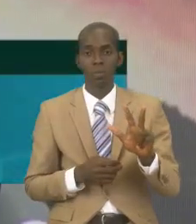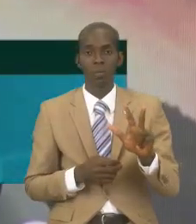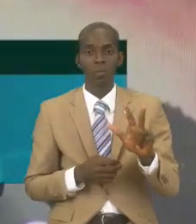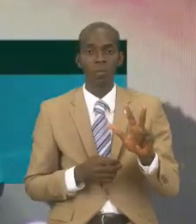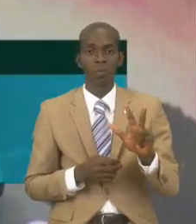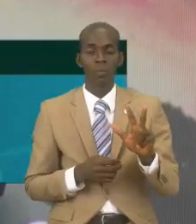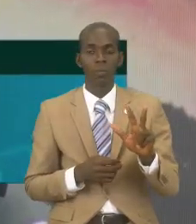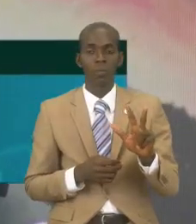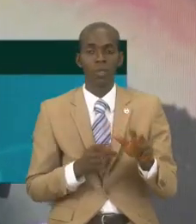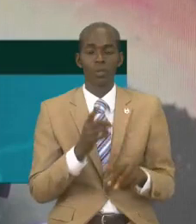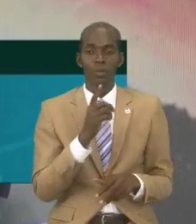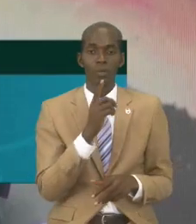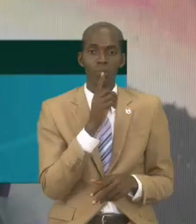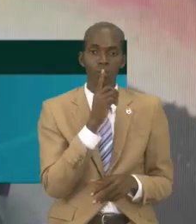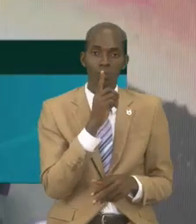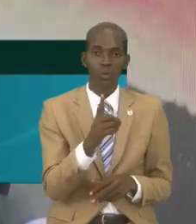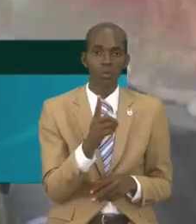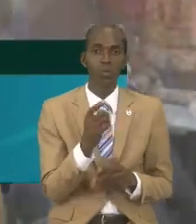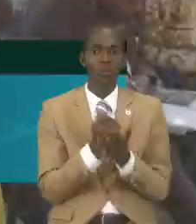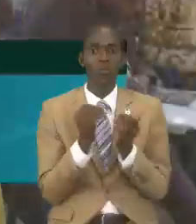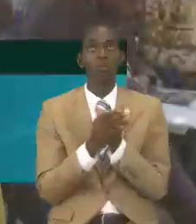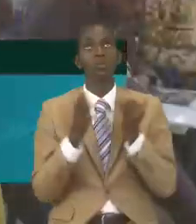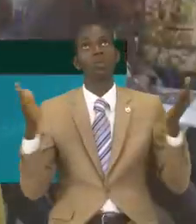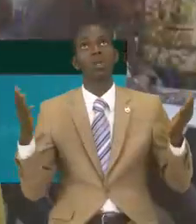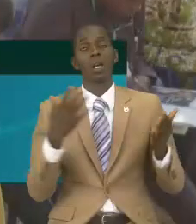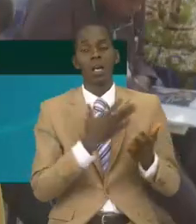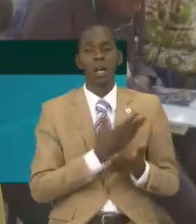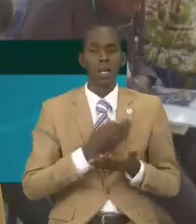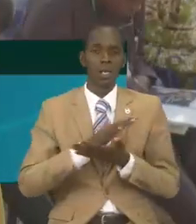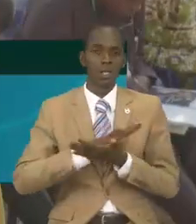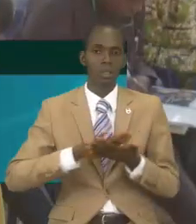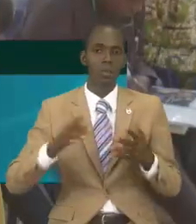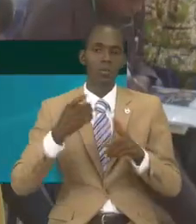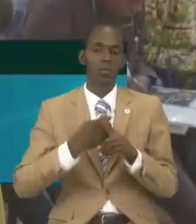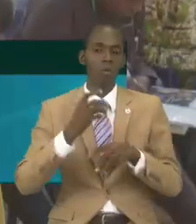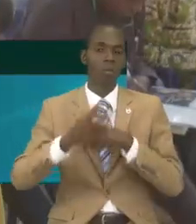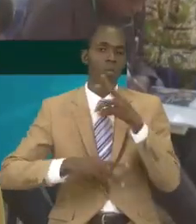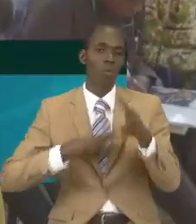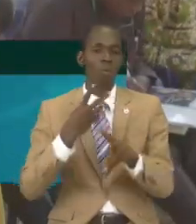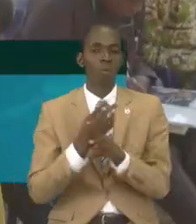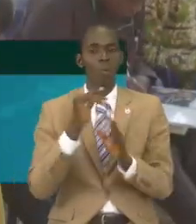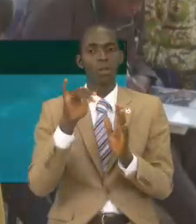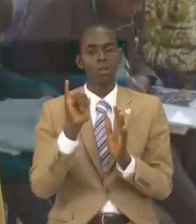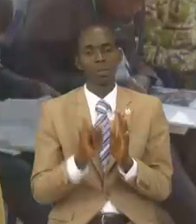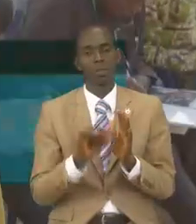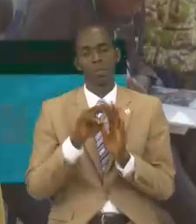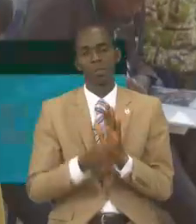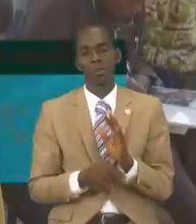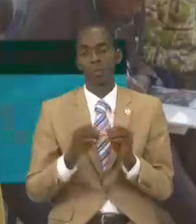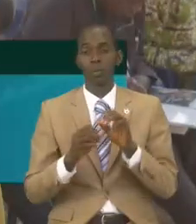crucifixion and cleansing from worldliness. Number one, the corruption